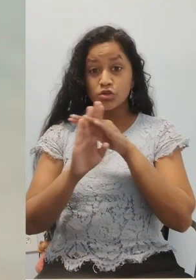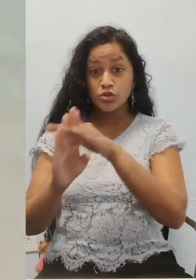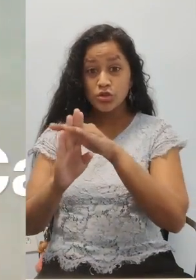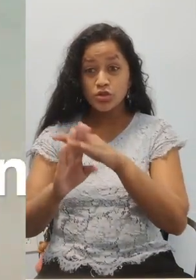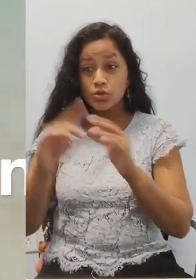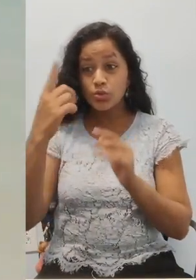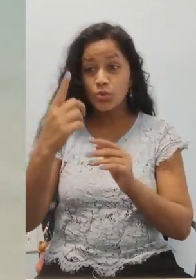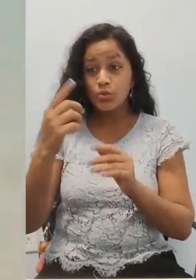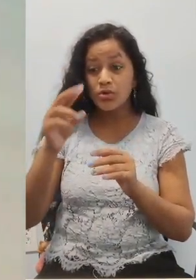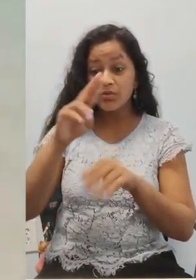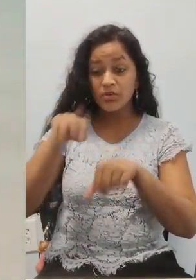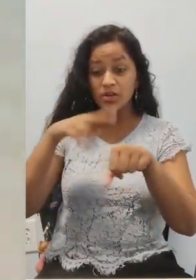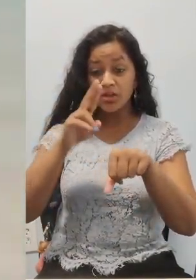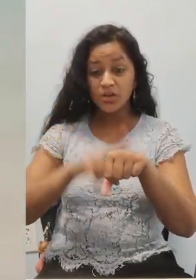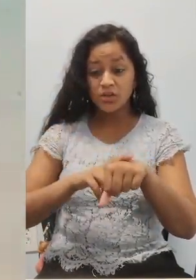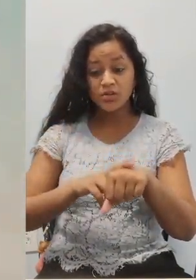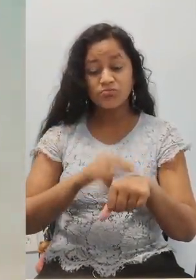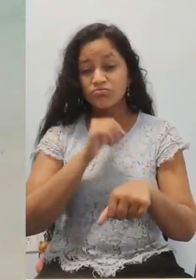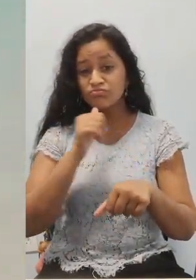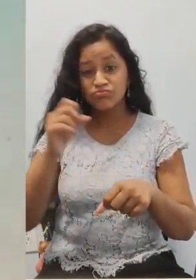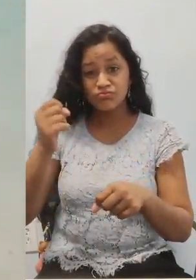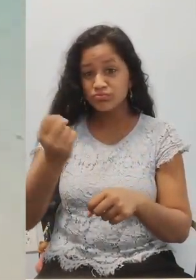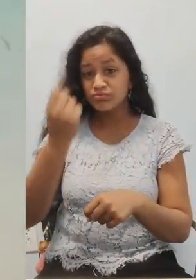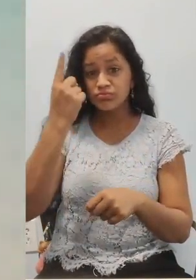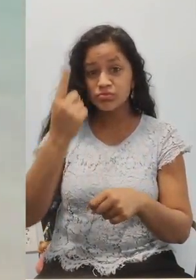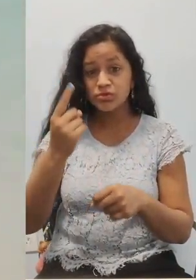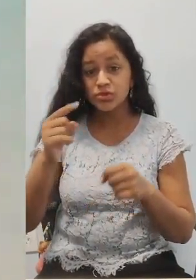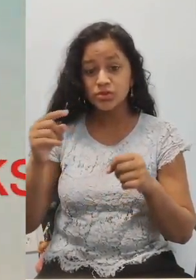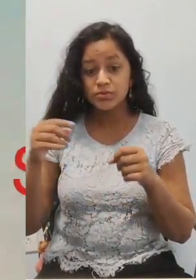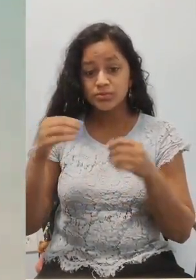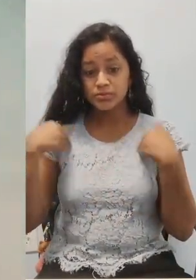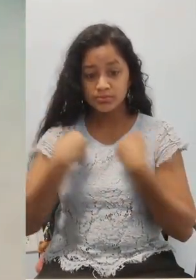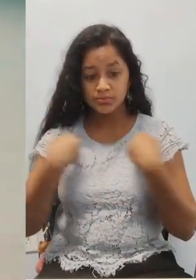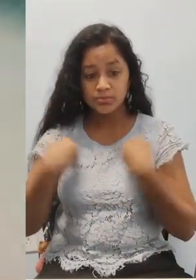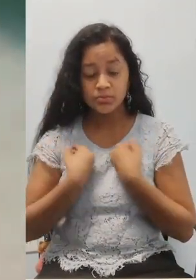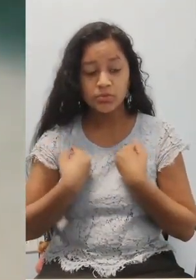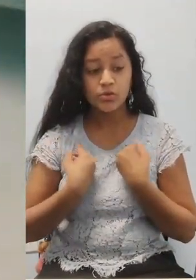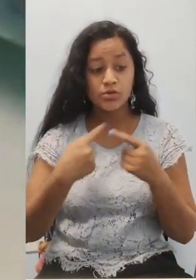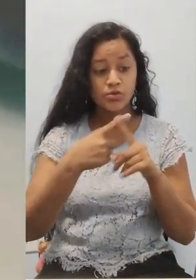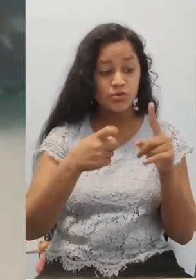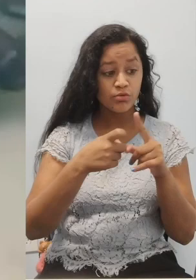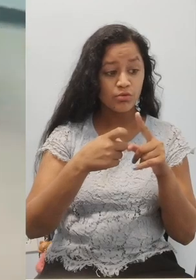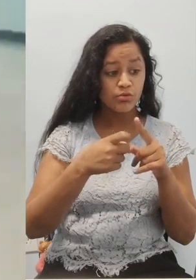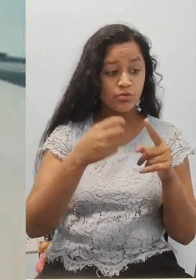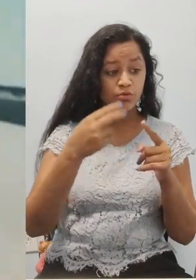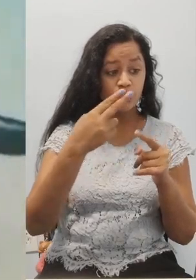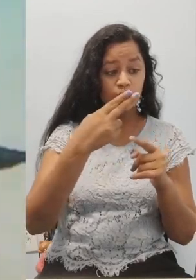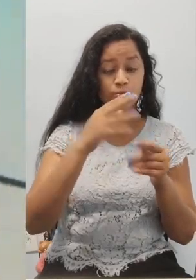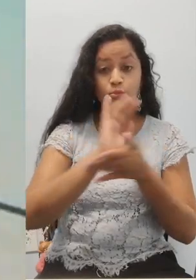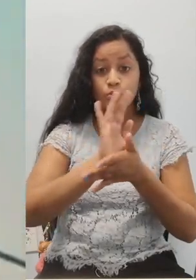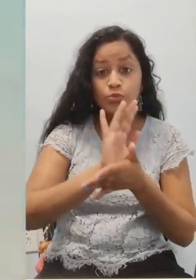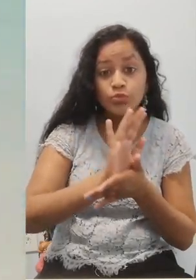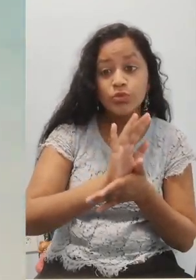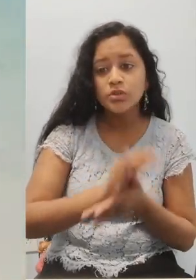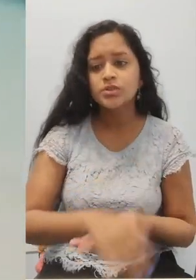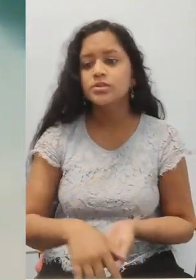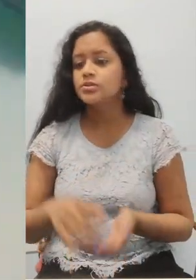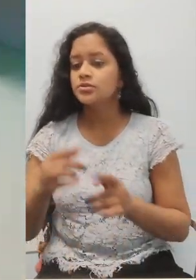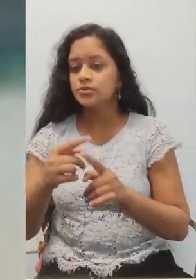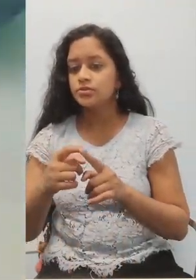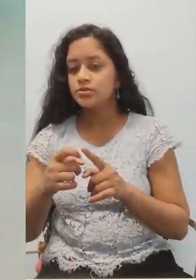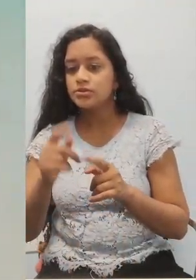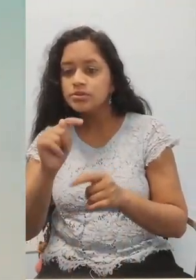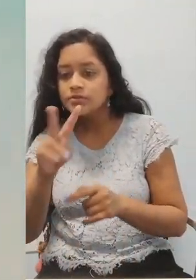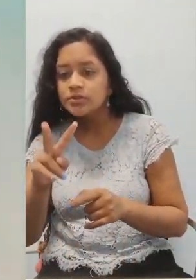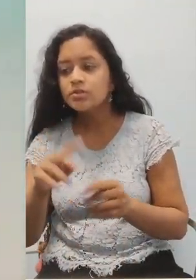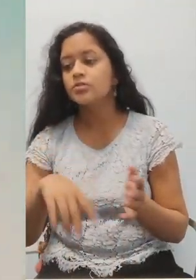Sharks are one of nature's most misunderstood creatures. Due to Hollywood and movies, sharks have often caught a